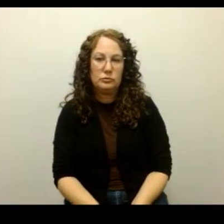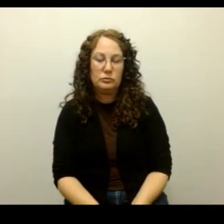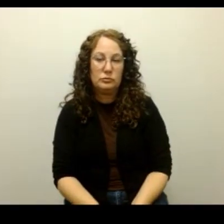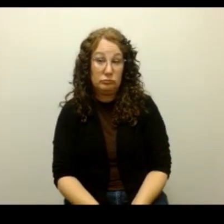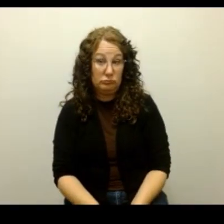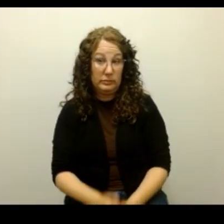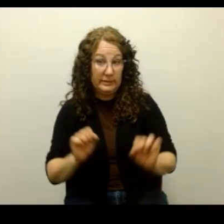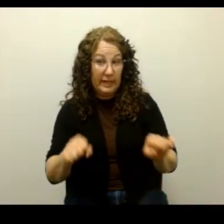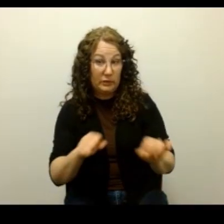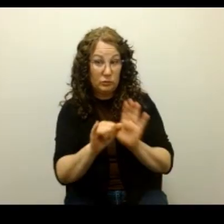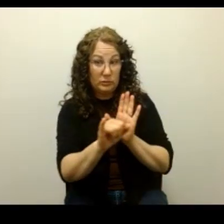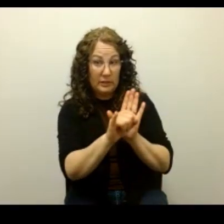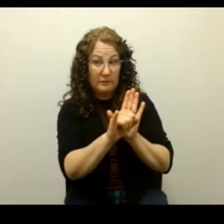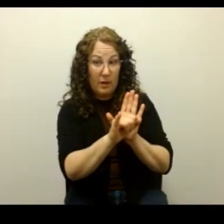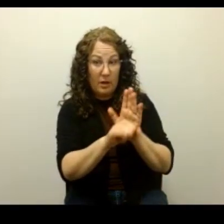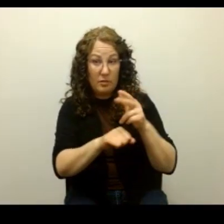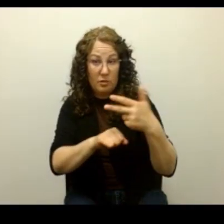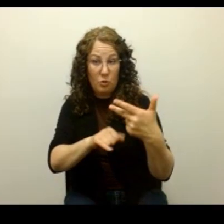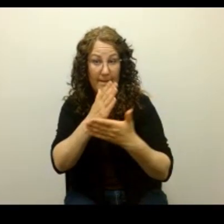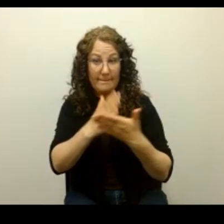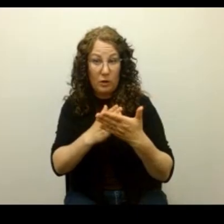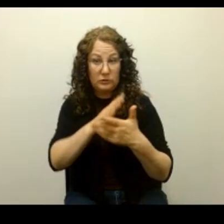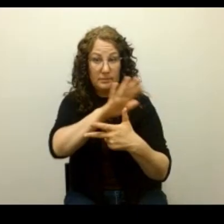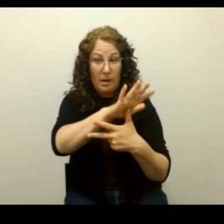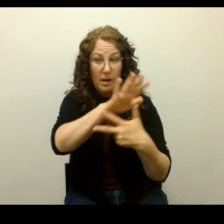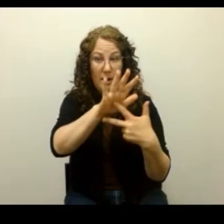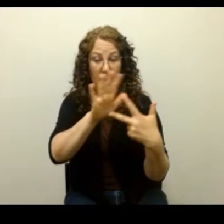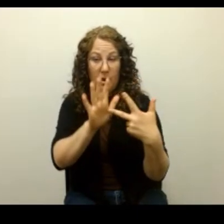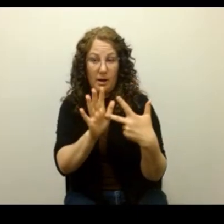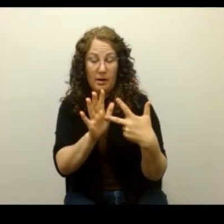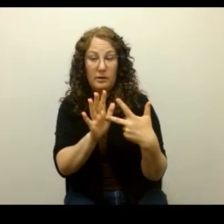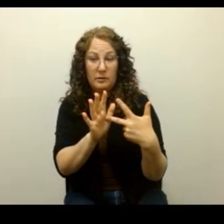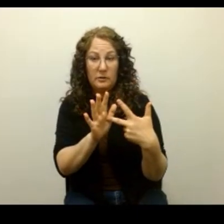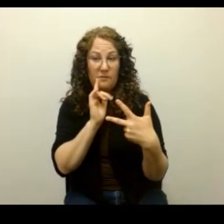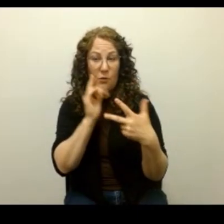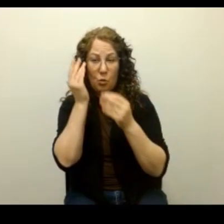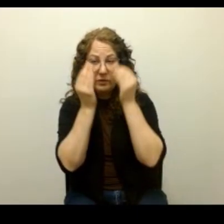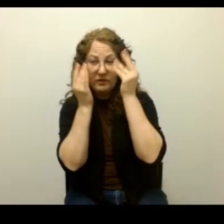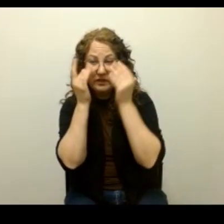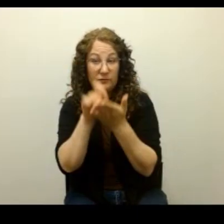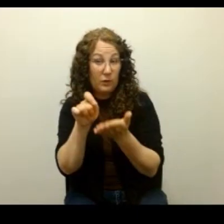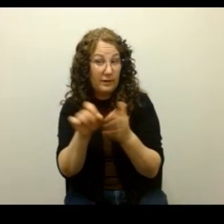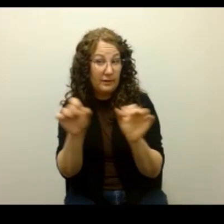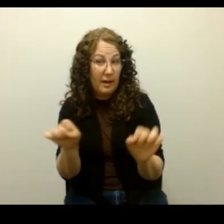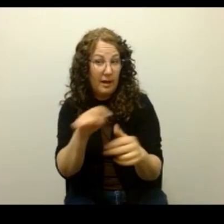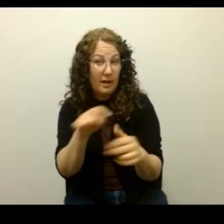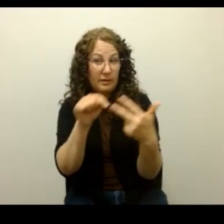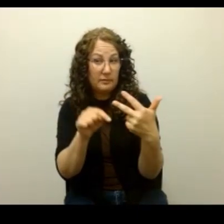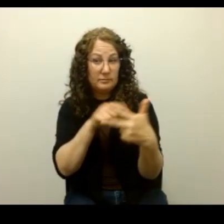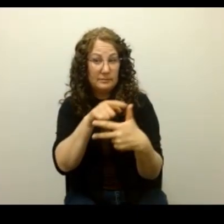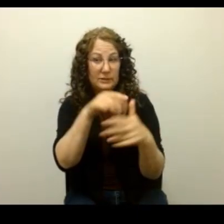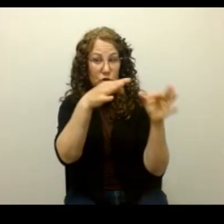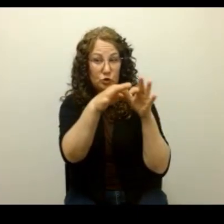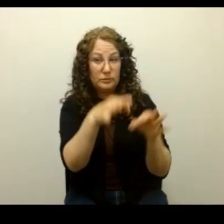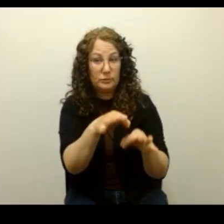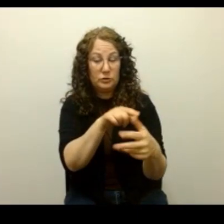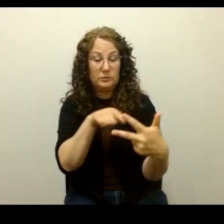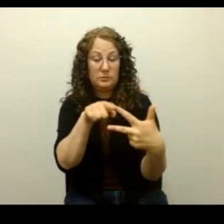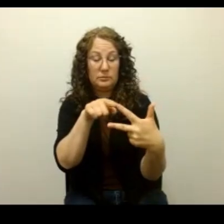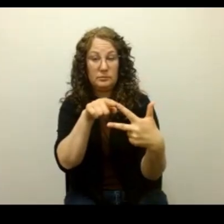to identify the 3 parts of reflective writing, which are description,